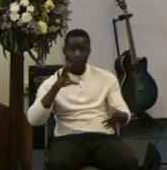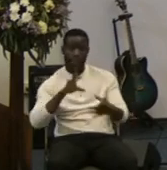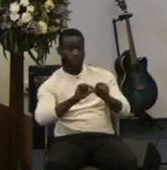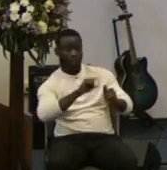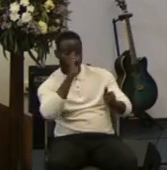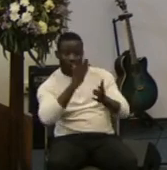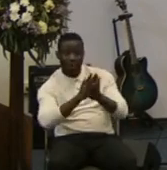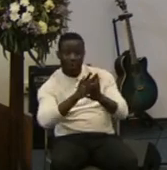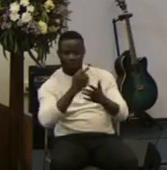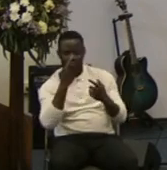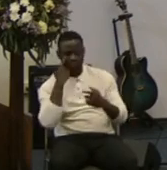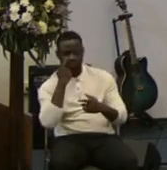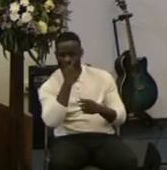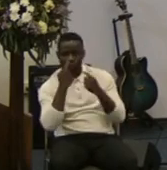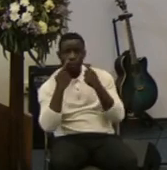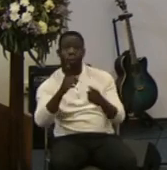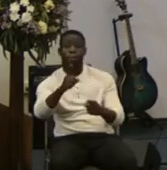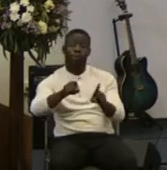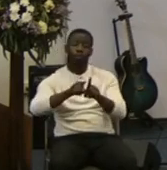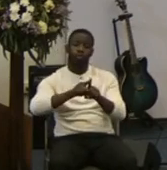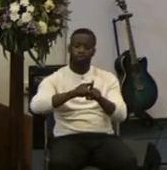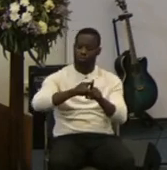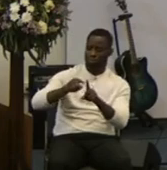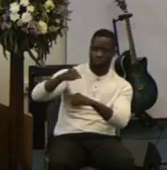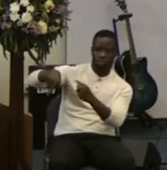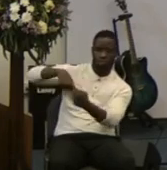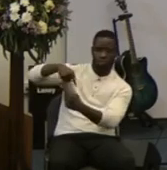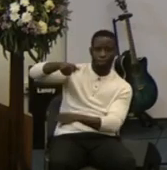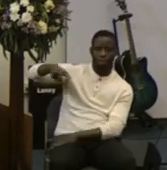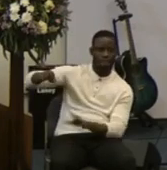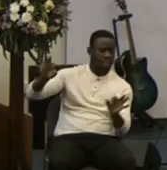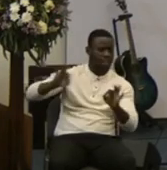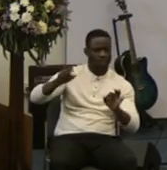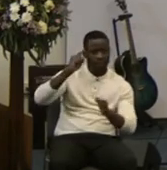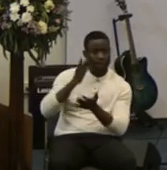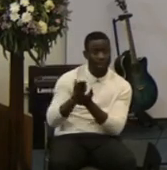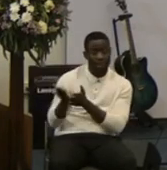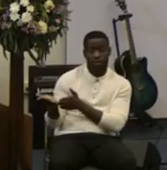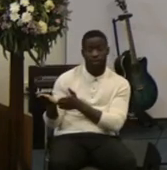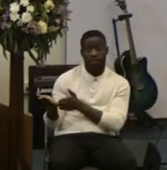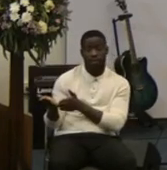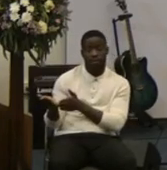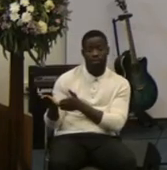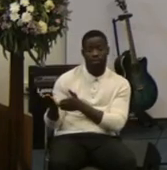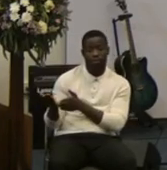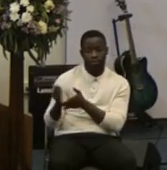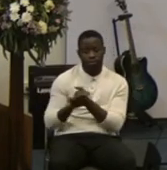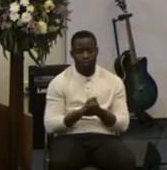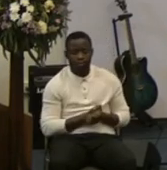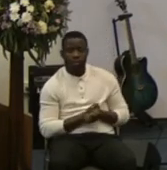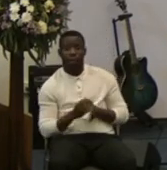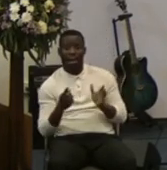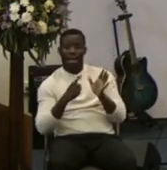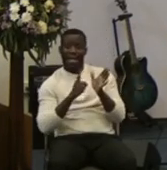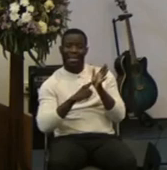see that in the Gospels. But he equally healed those who had little or no faith. So in the passage again that